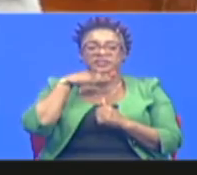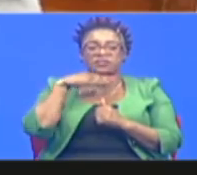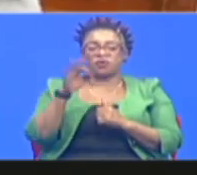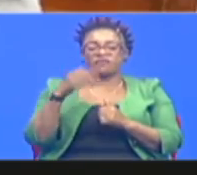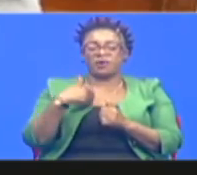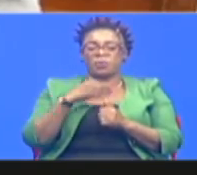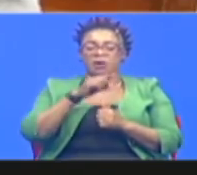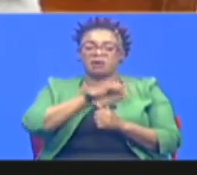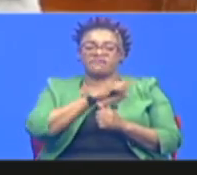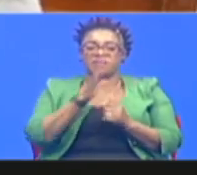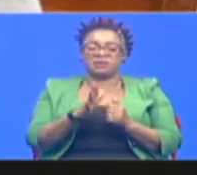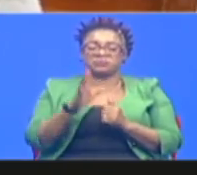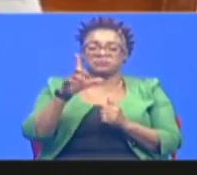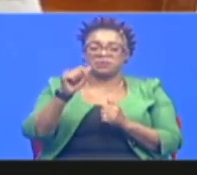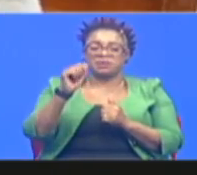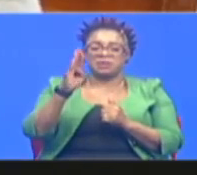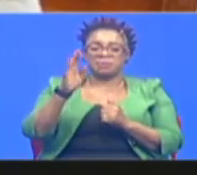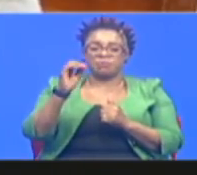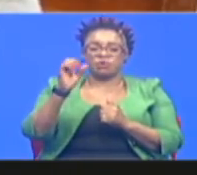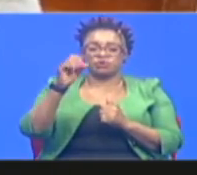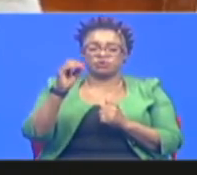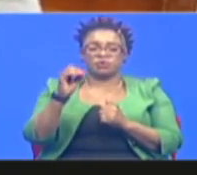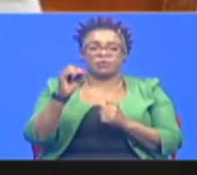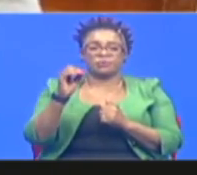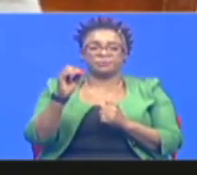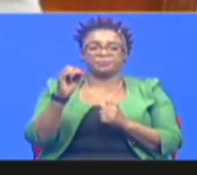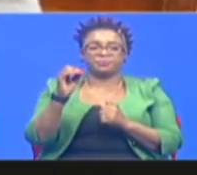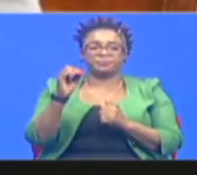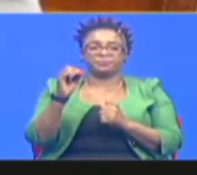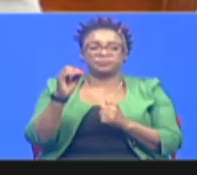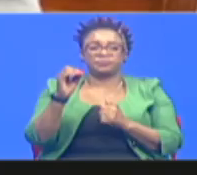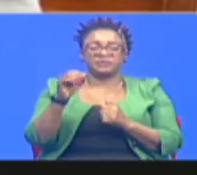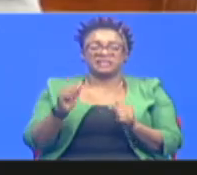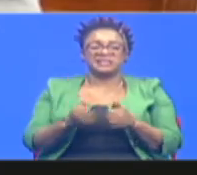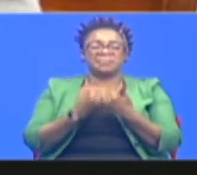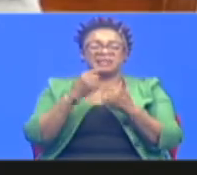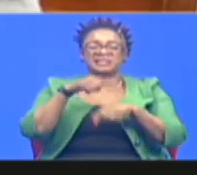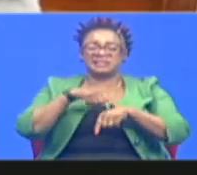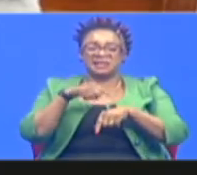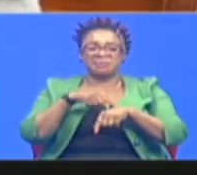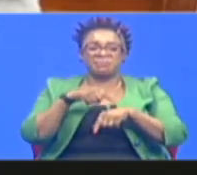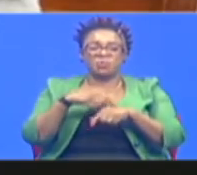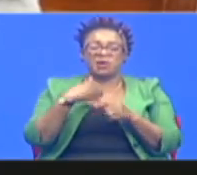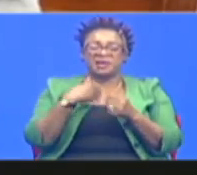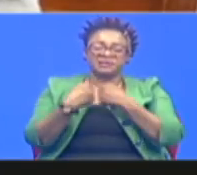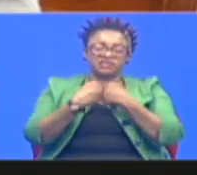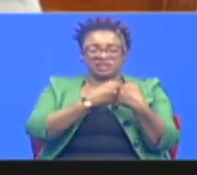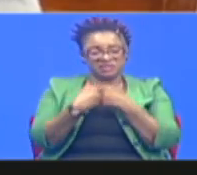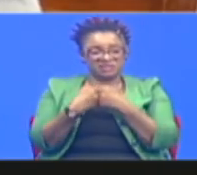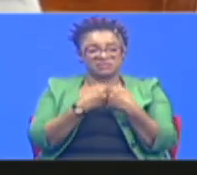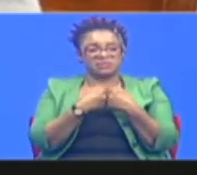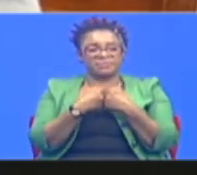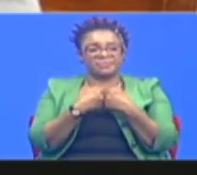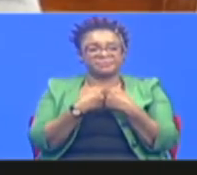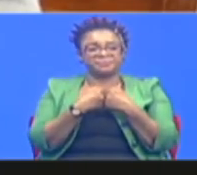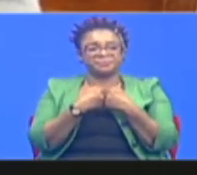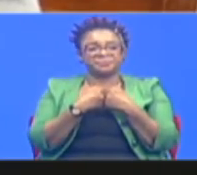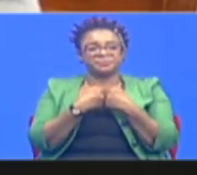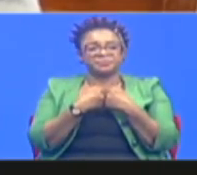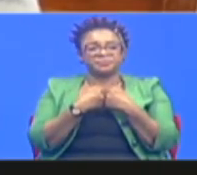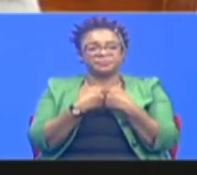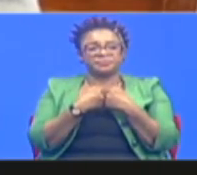Joyce Laboso. And the loss came at a time when we are facing a number of challenges. The month